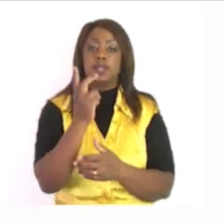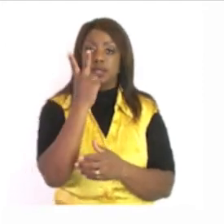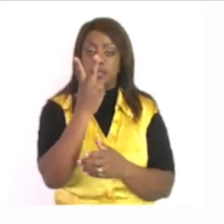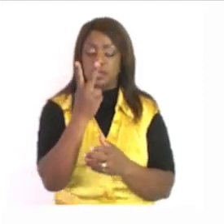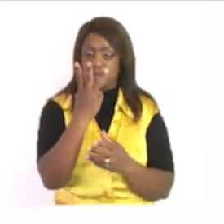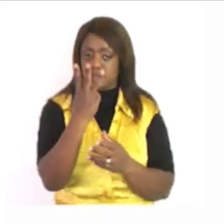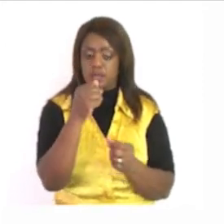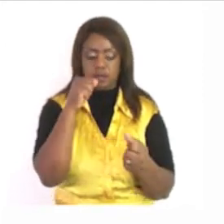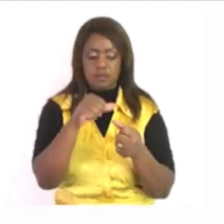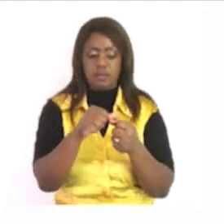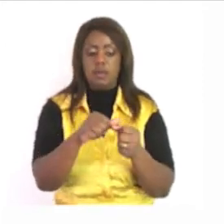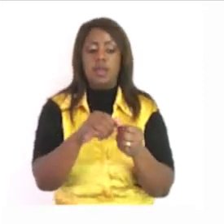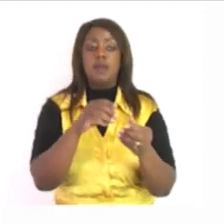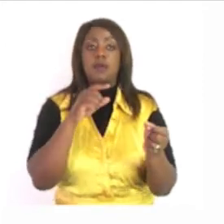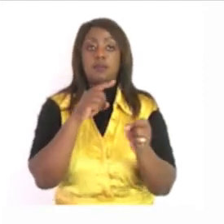Number 2,